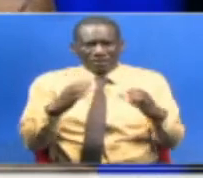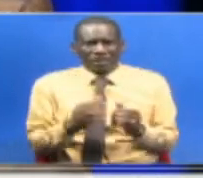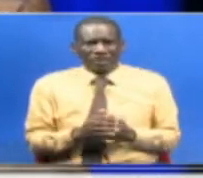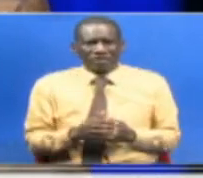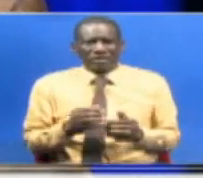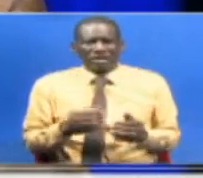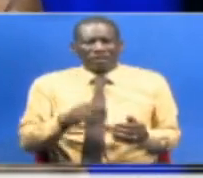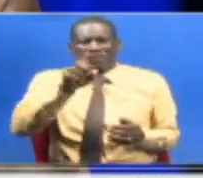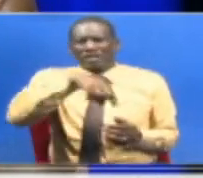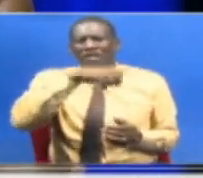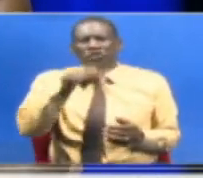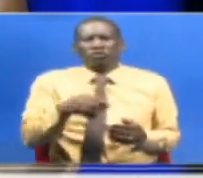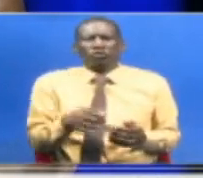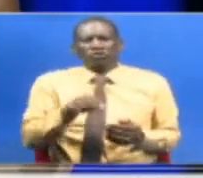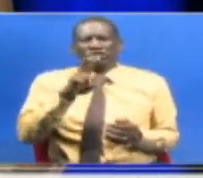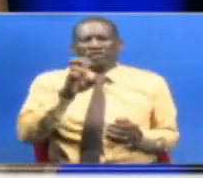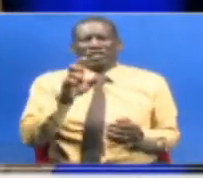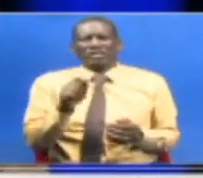removed.